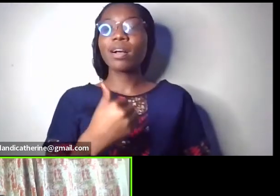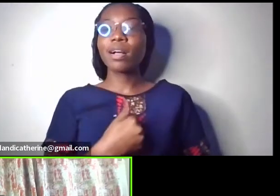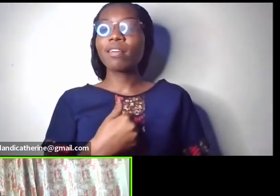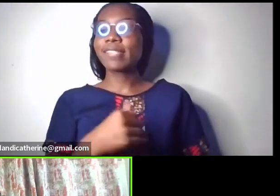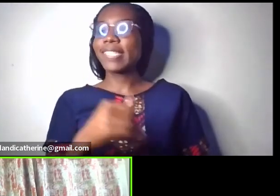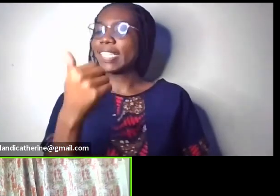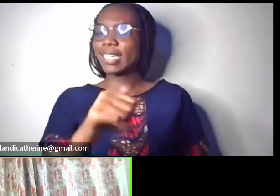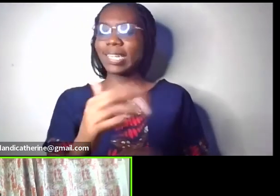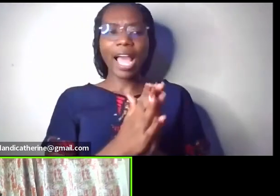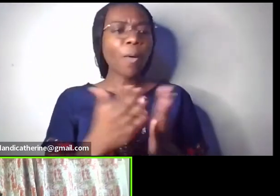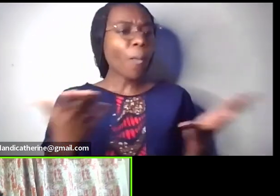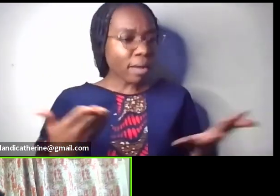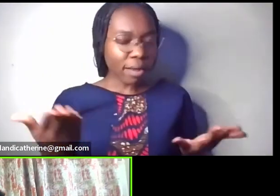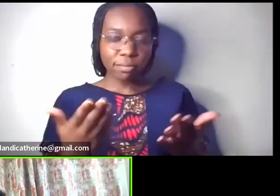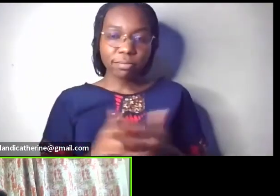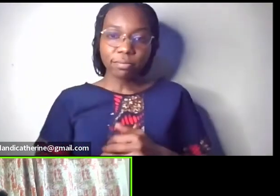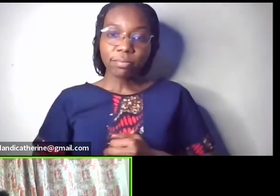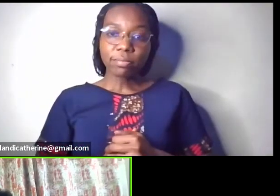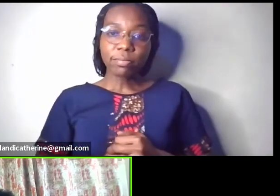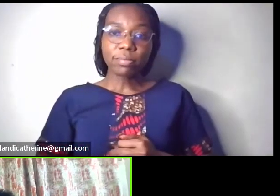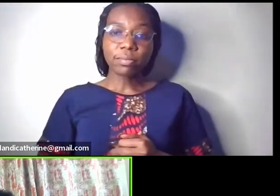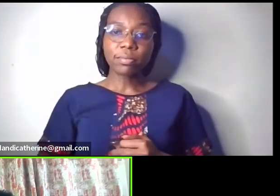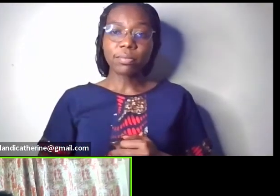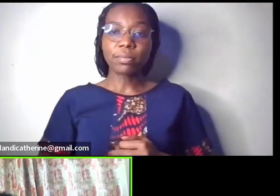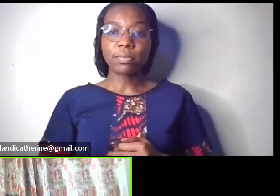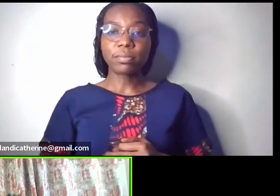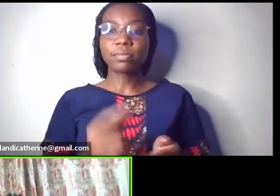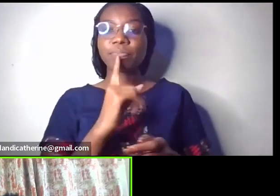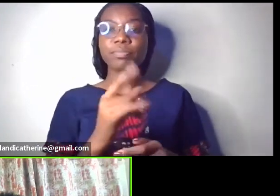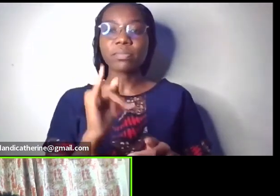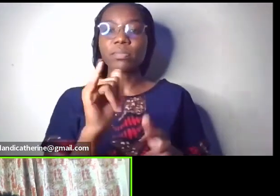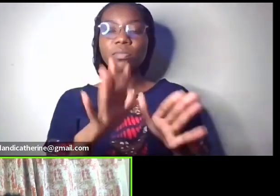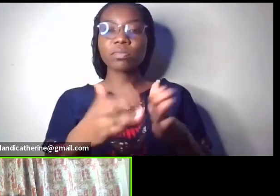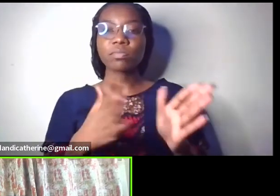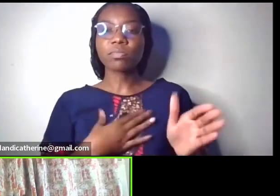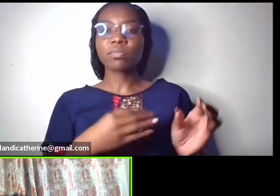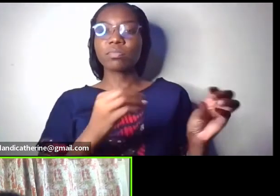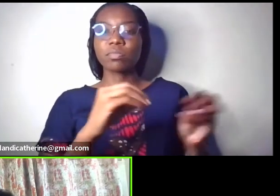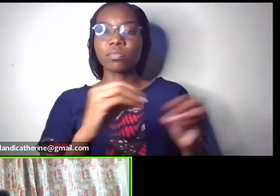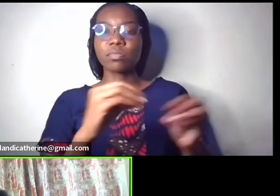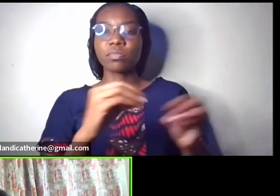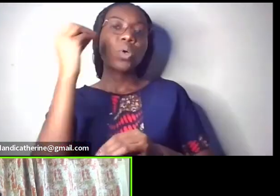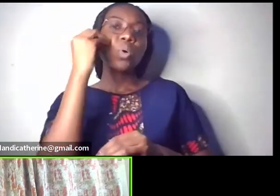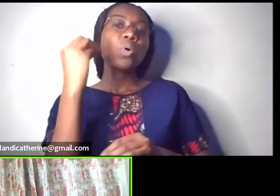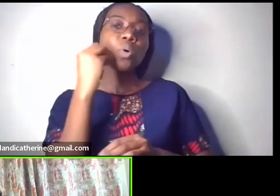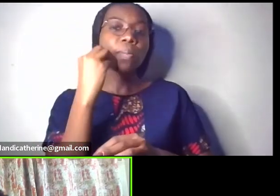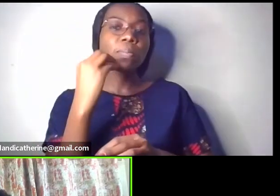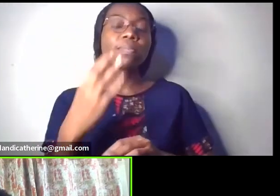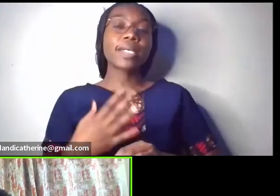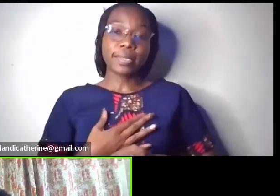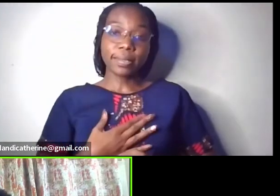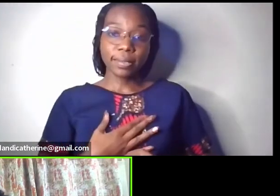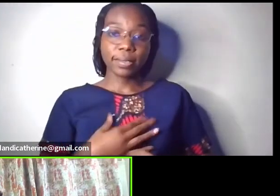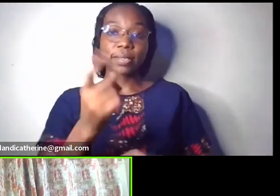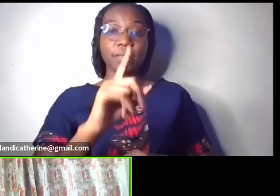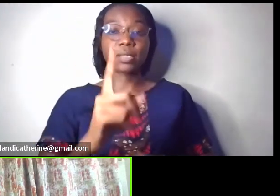they located. So that is how I actually moved my home in Nairobi, because I didn't need it.